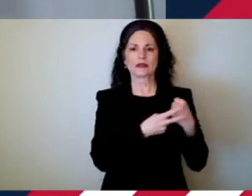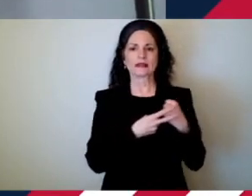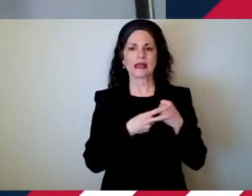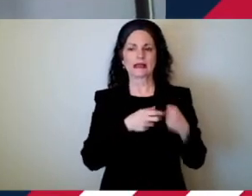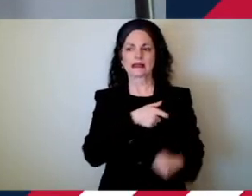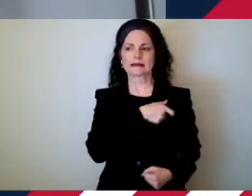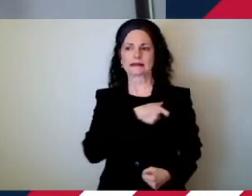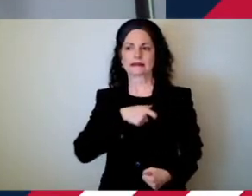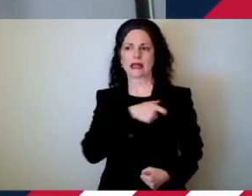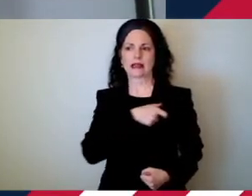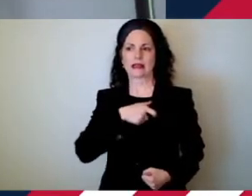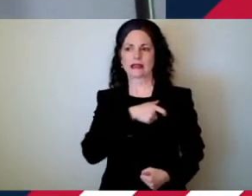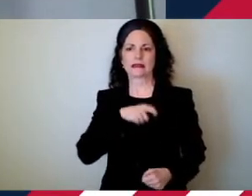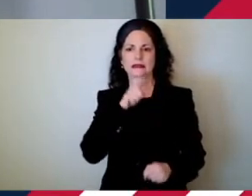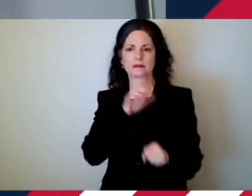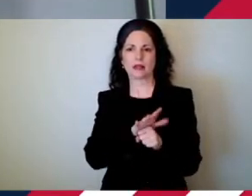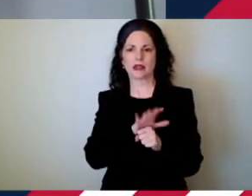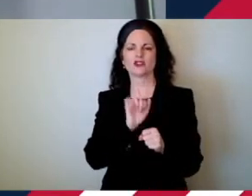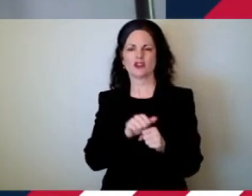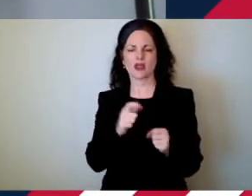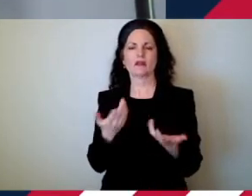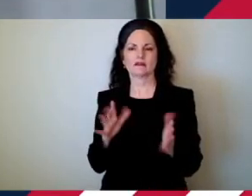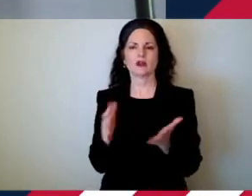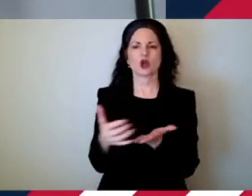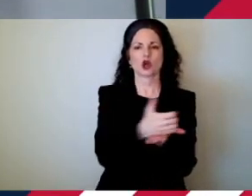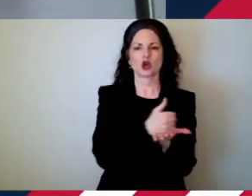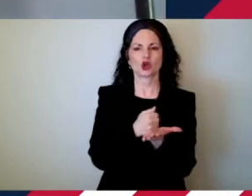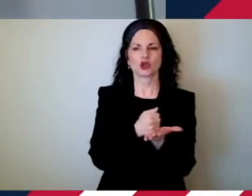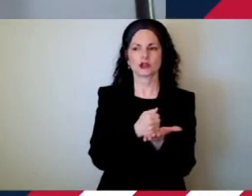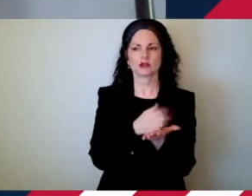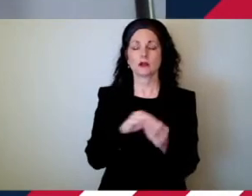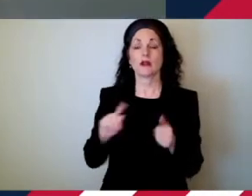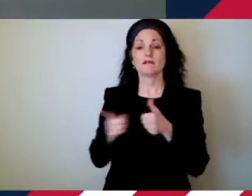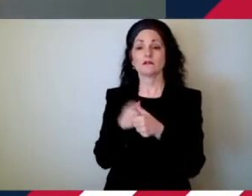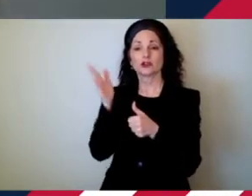And the first speaker is Maggie Wonderly.